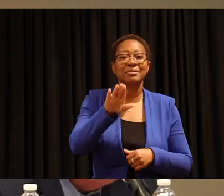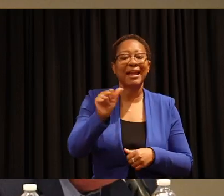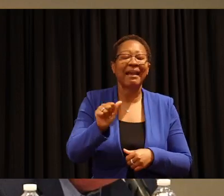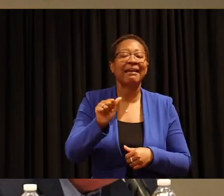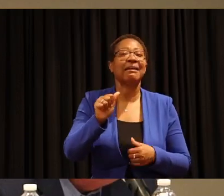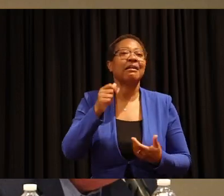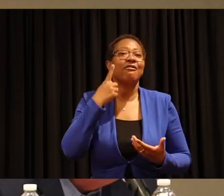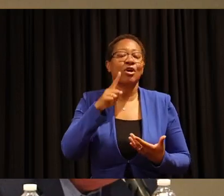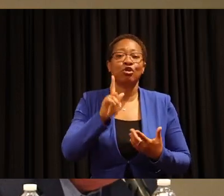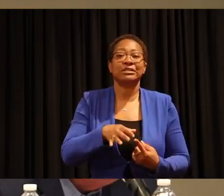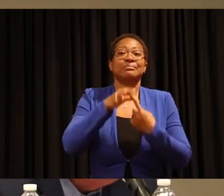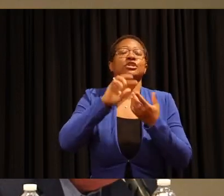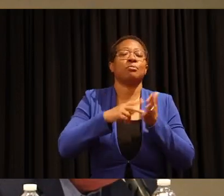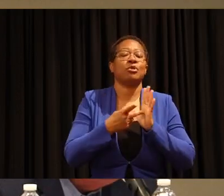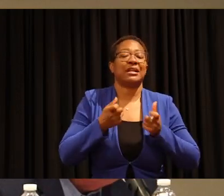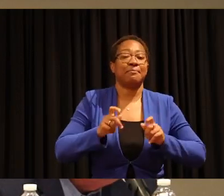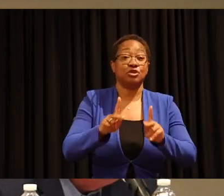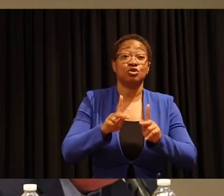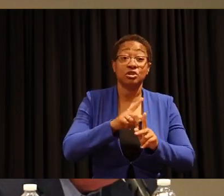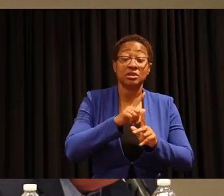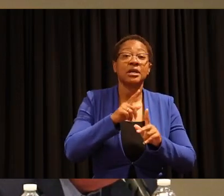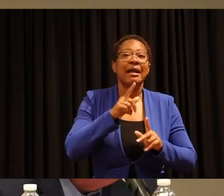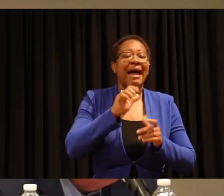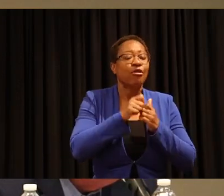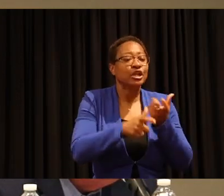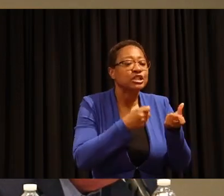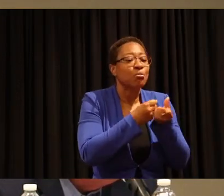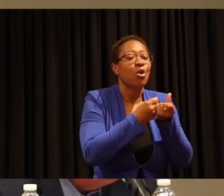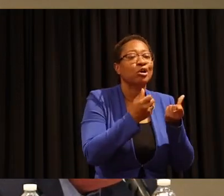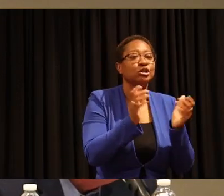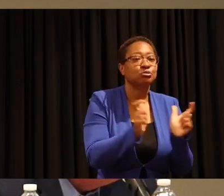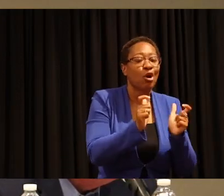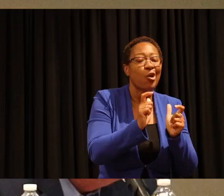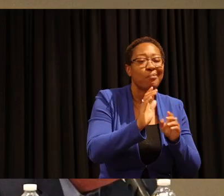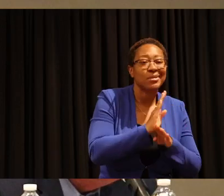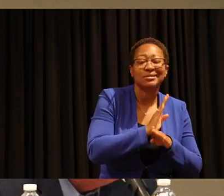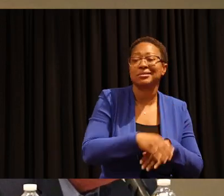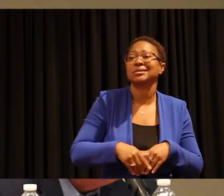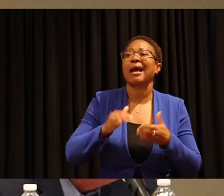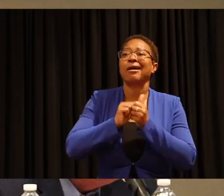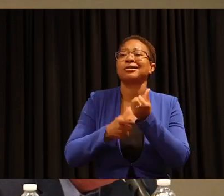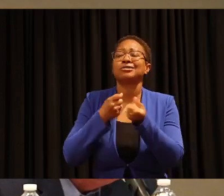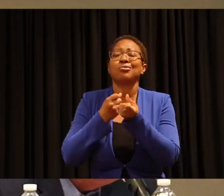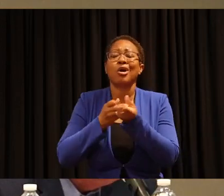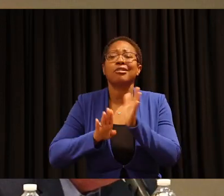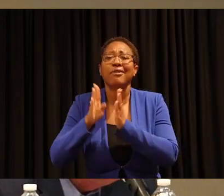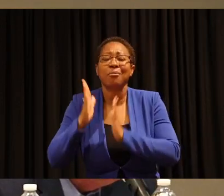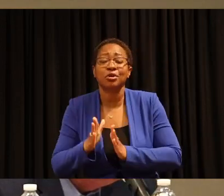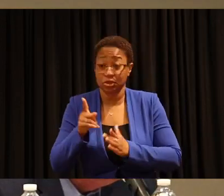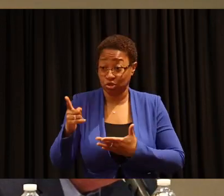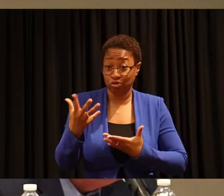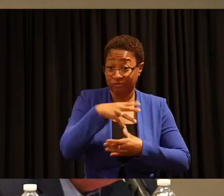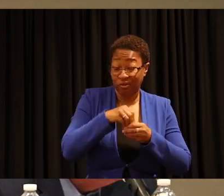purpose opportunities, along with supporting small businesses and developers. So are you guys engaged in